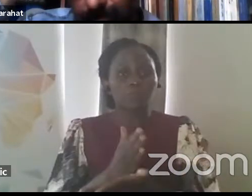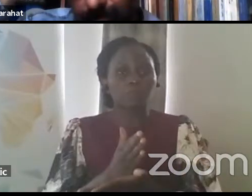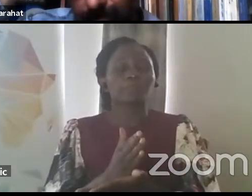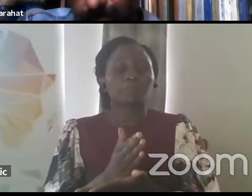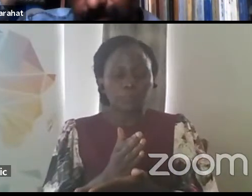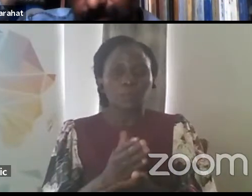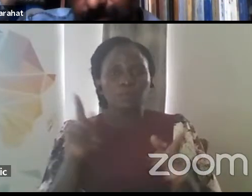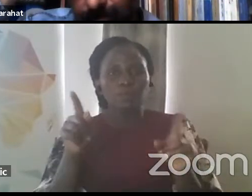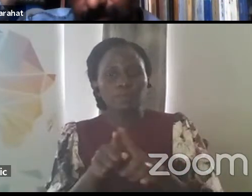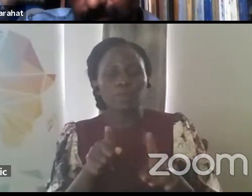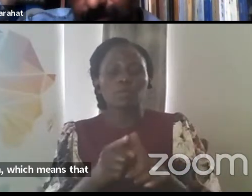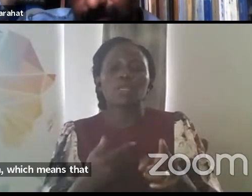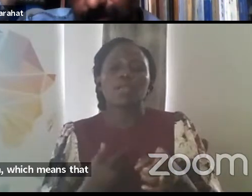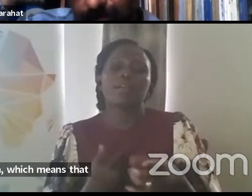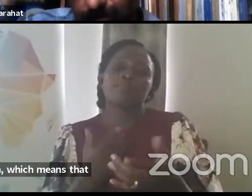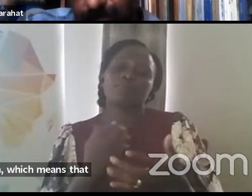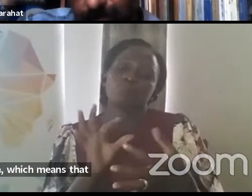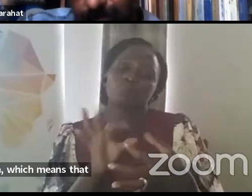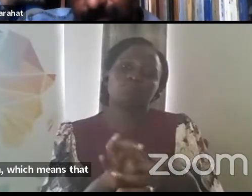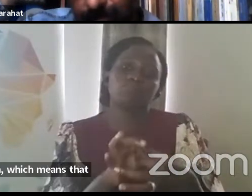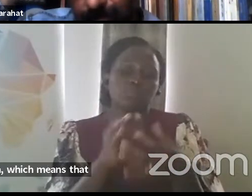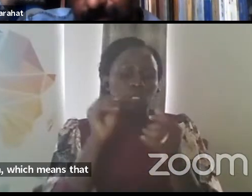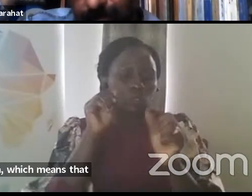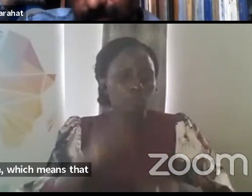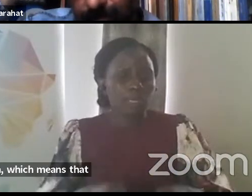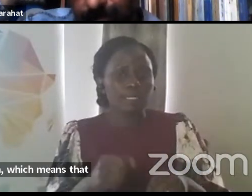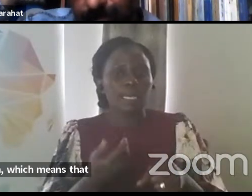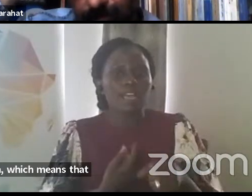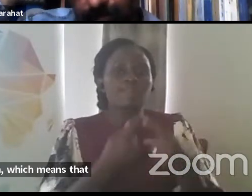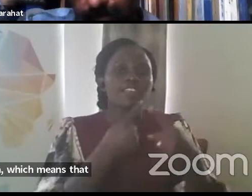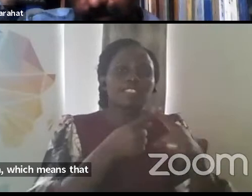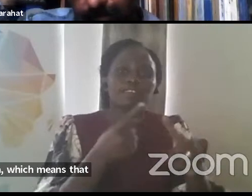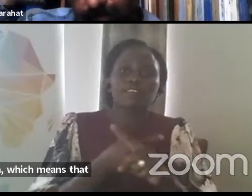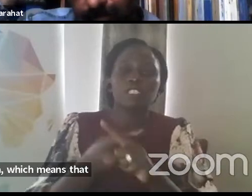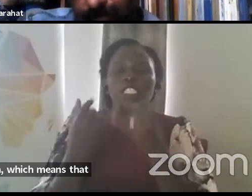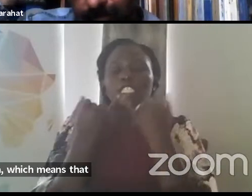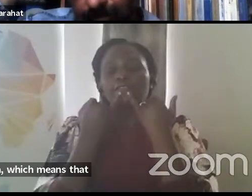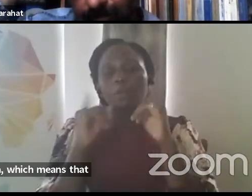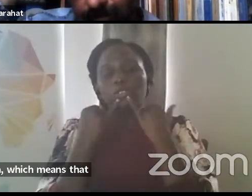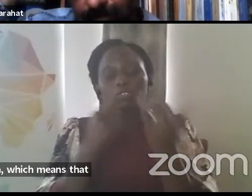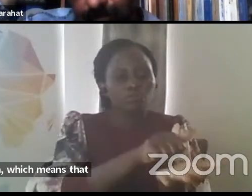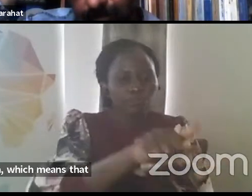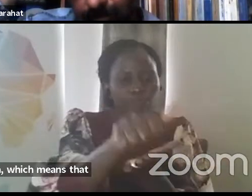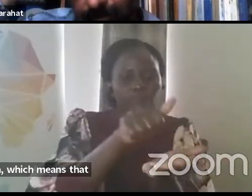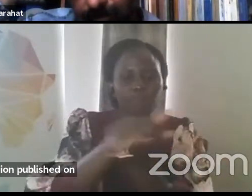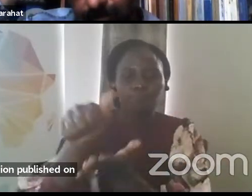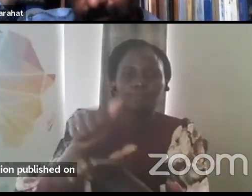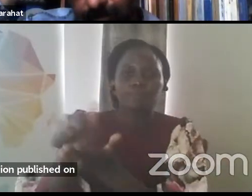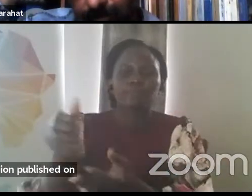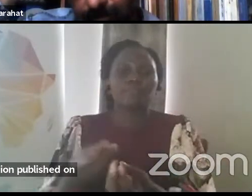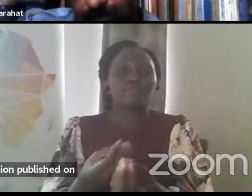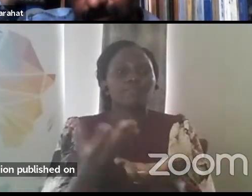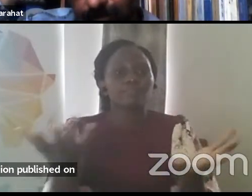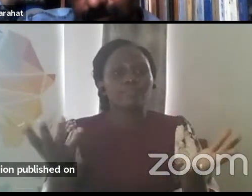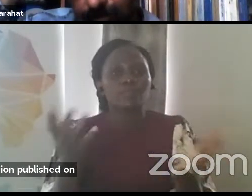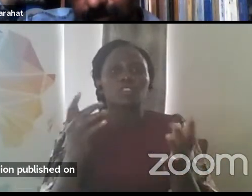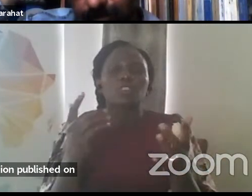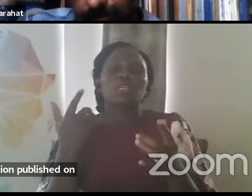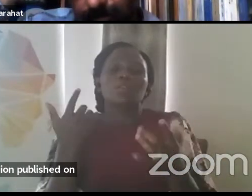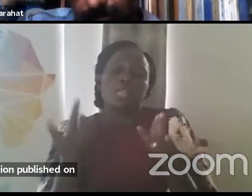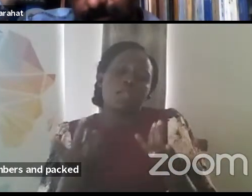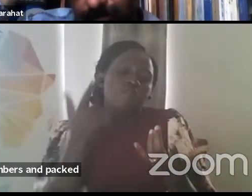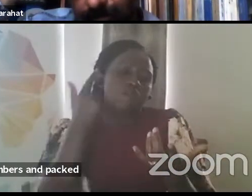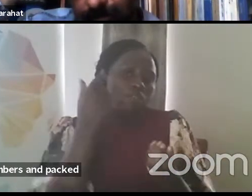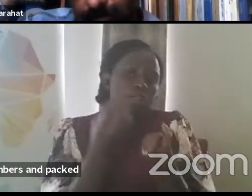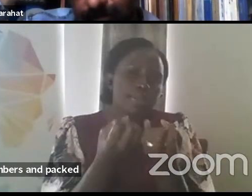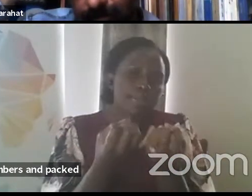social media, which means that they had their residential information published on social media, that had their phone numbers, and have